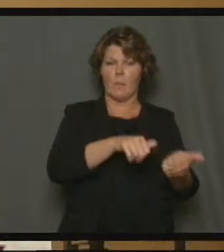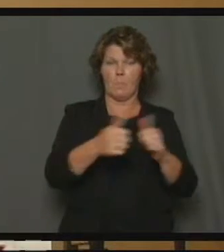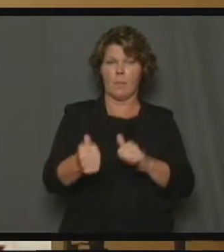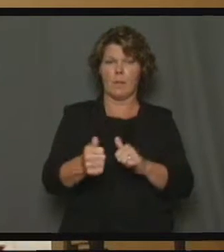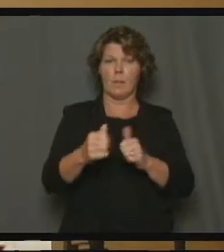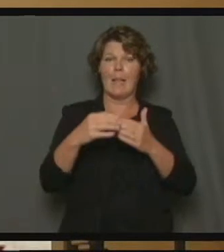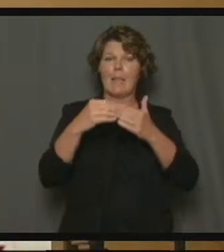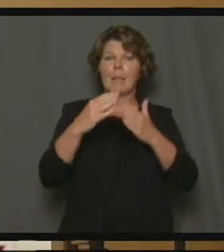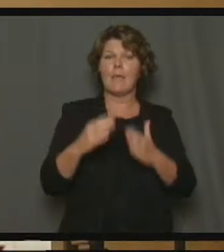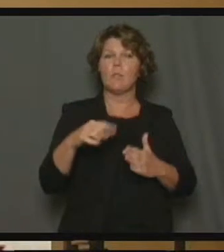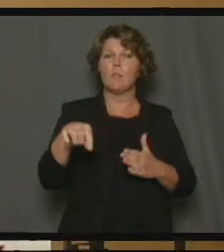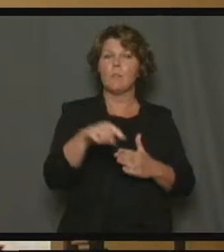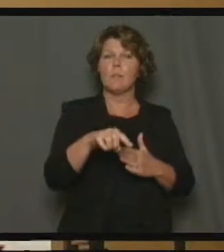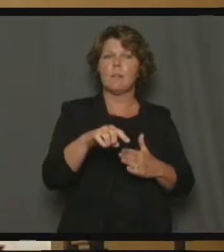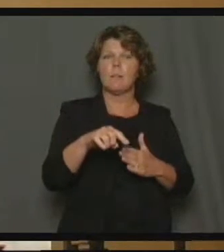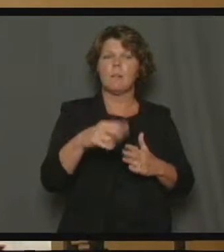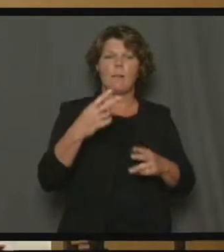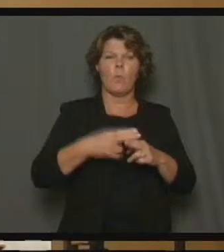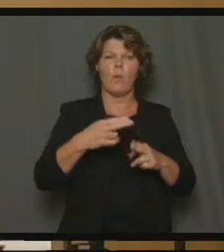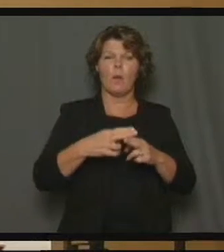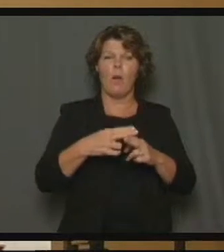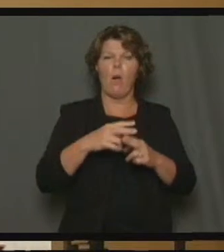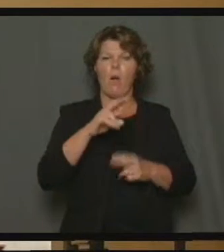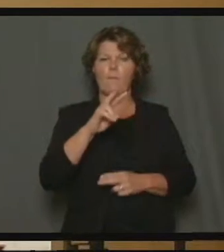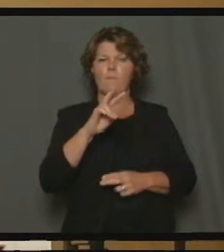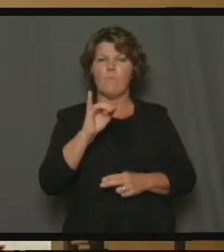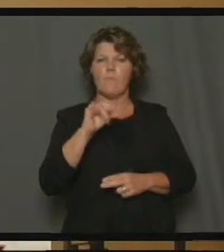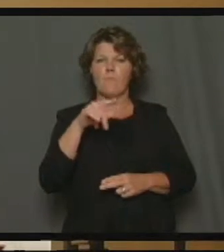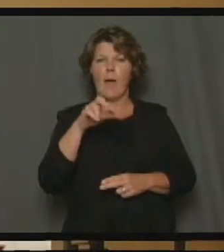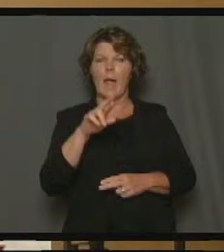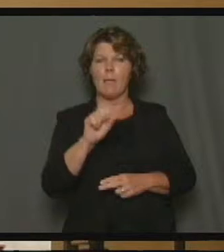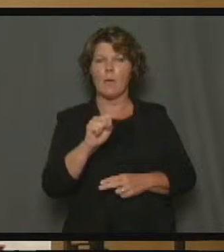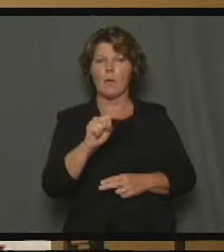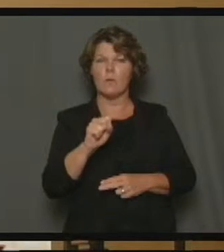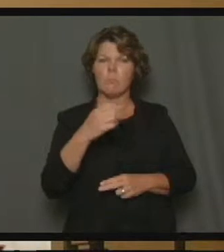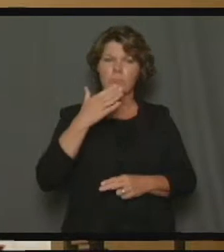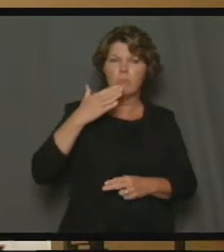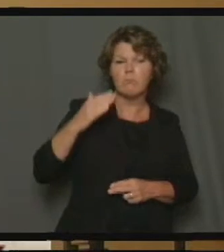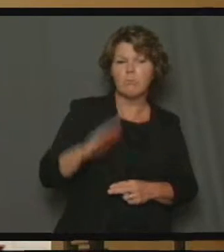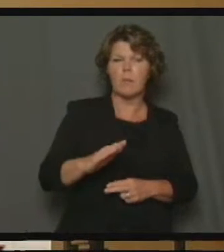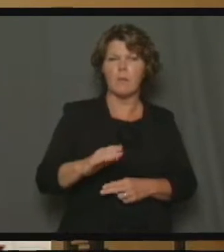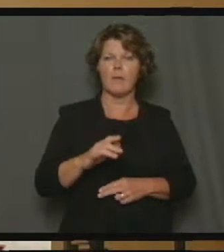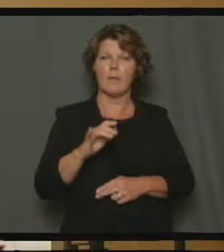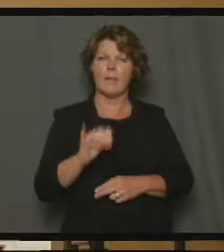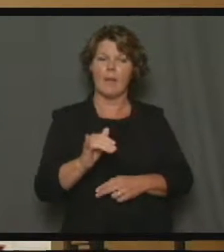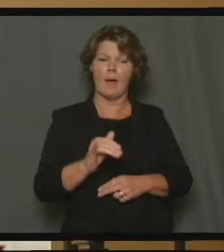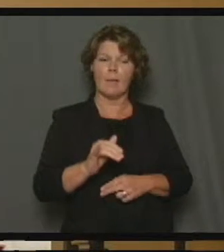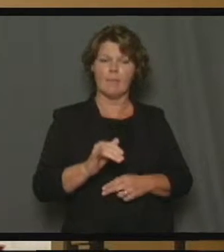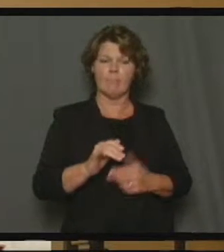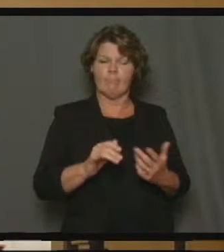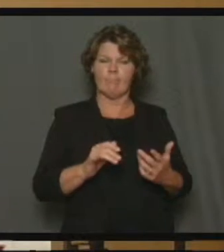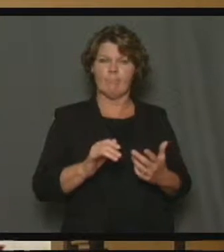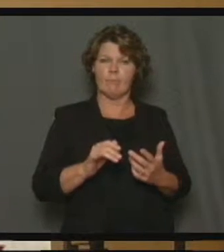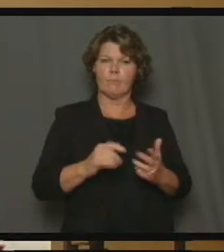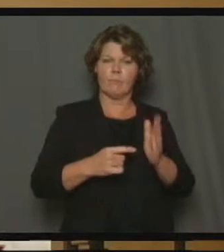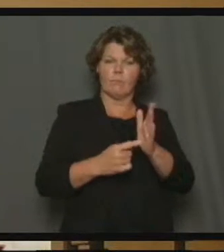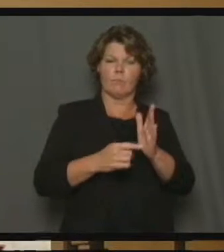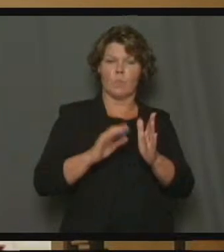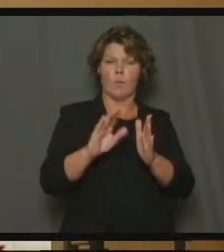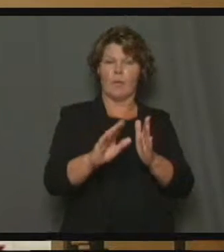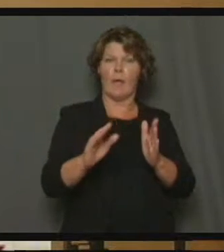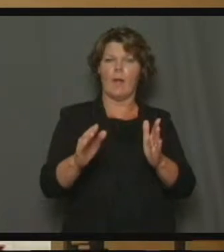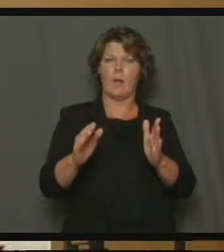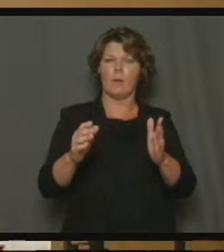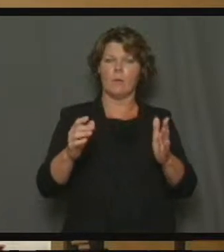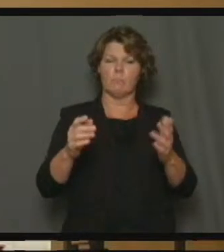God's house were called a brood of vipers. In each case, it was a lack of recognition of their own sinfulness that